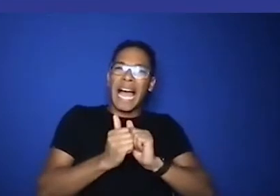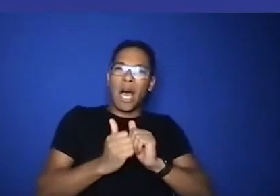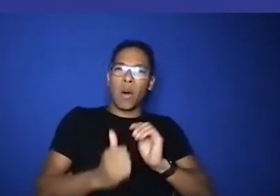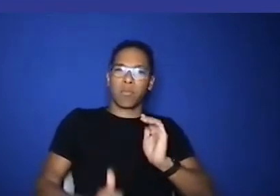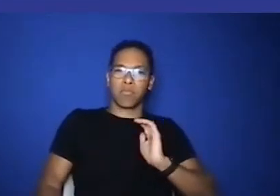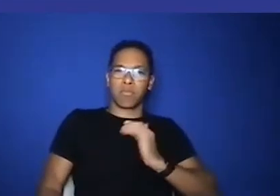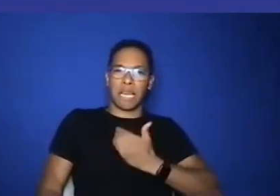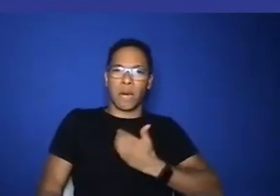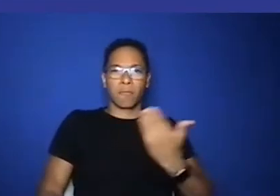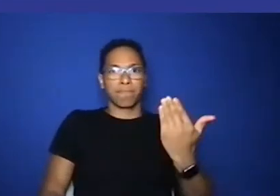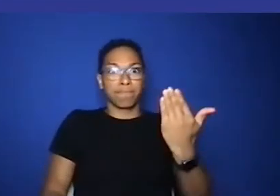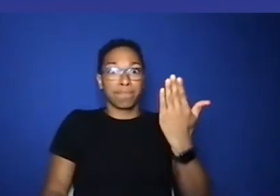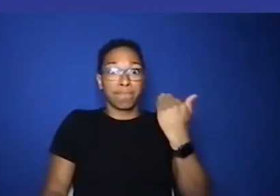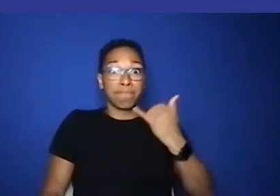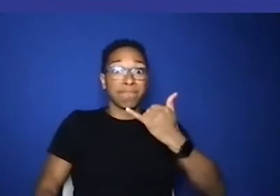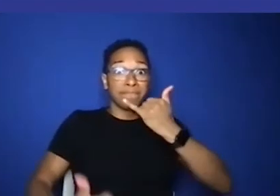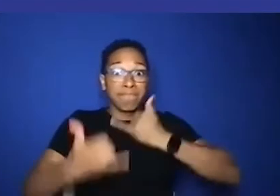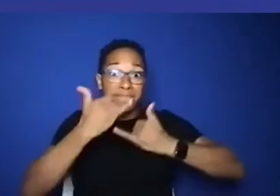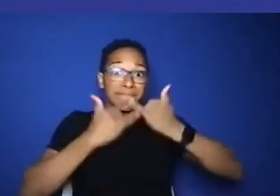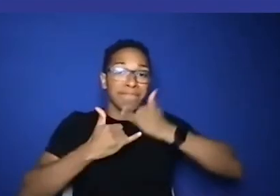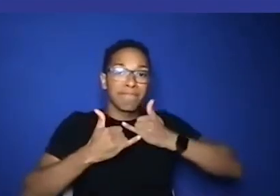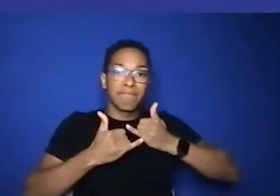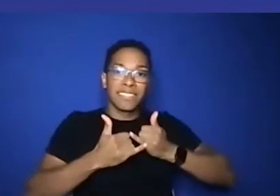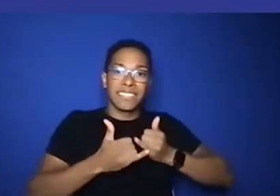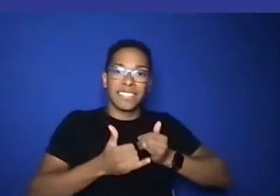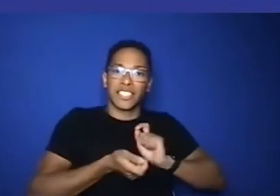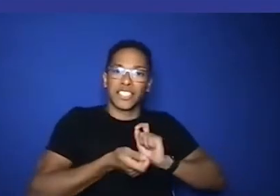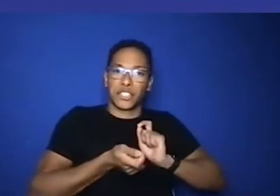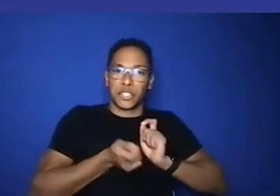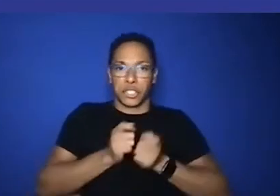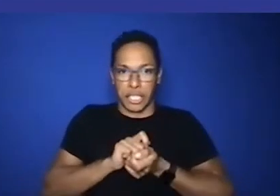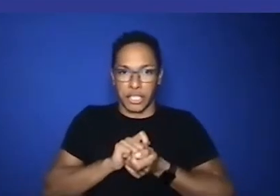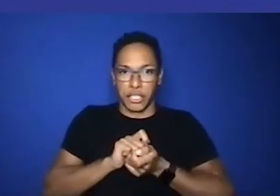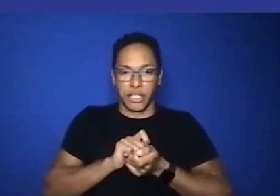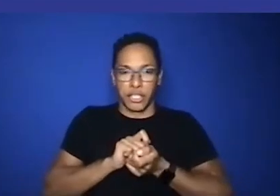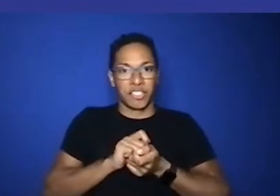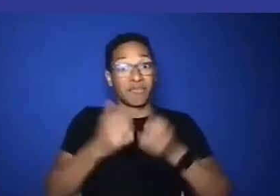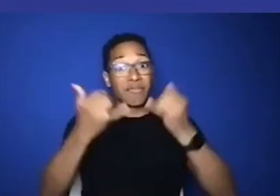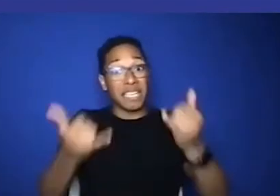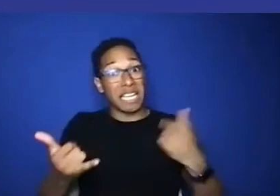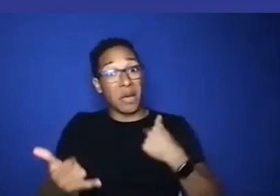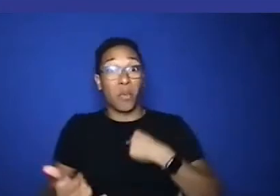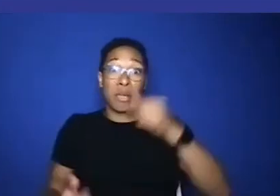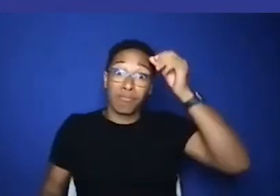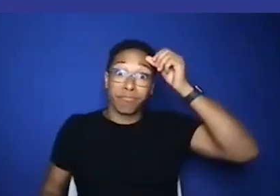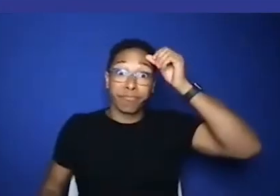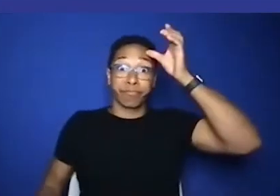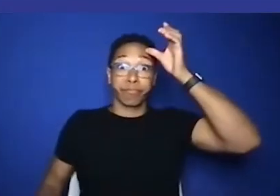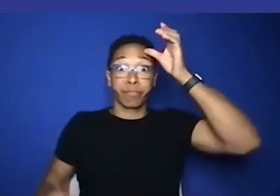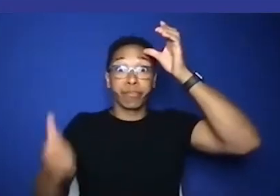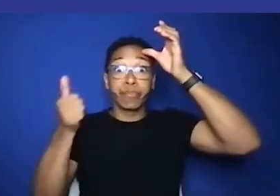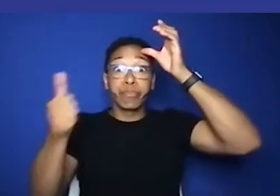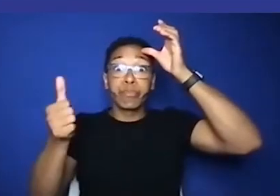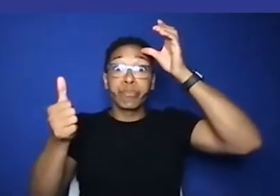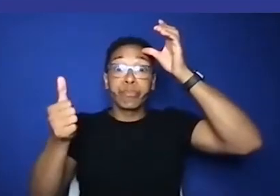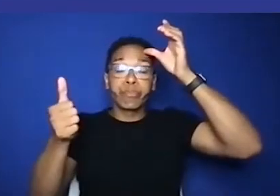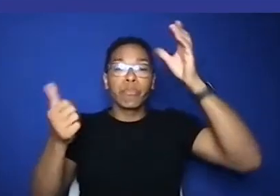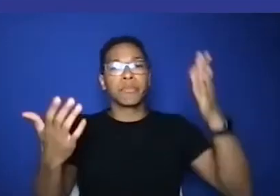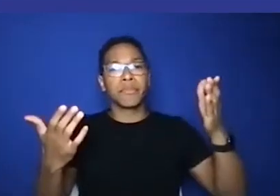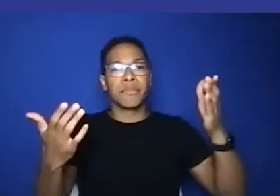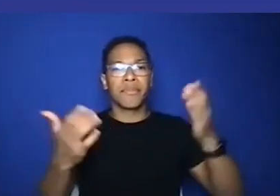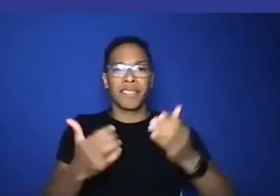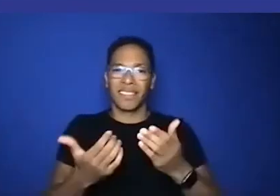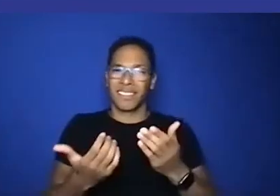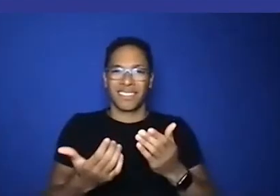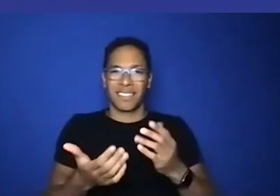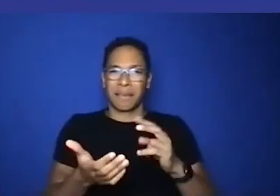now with all of this material, with all of this knowledge? How are we not just falling into those steps of like push record to make sure you save